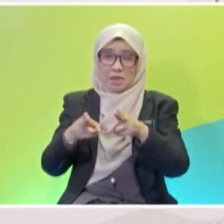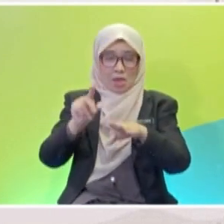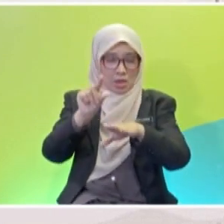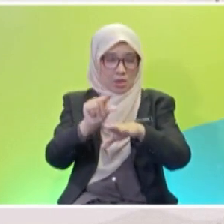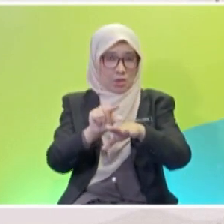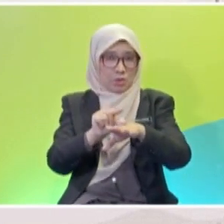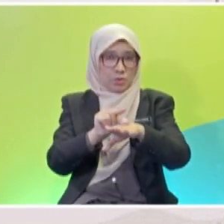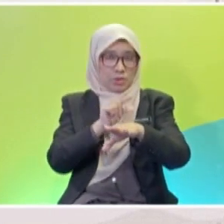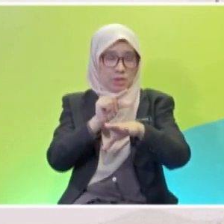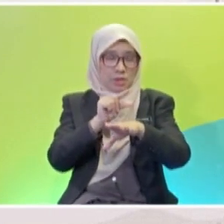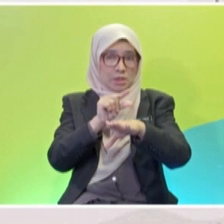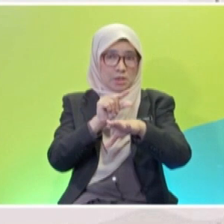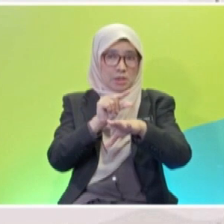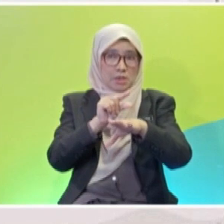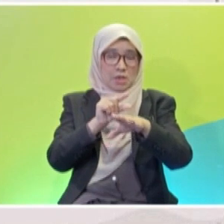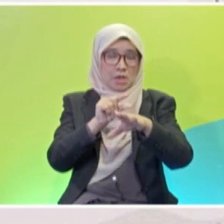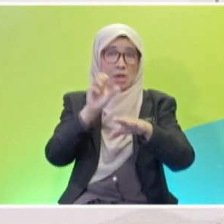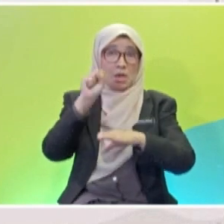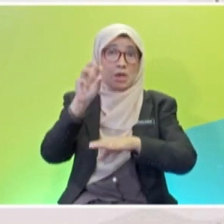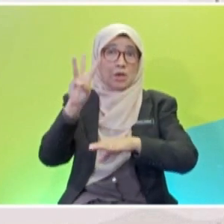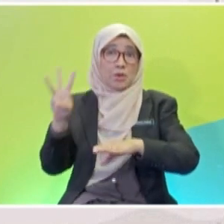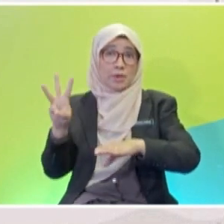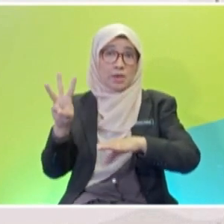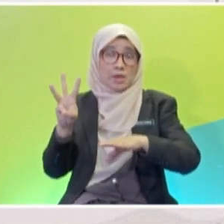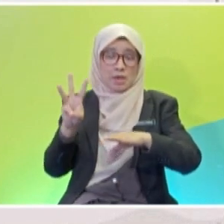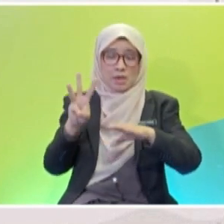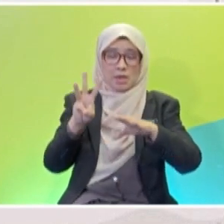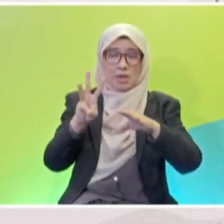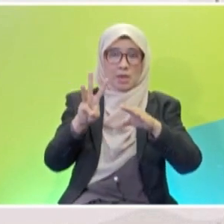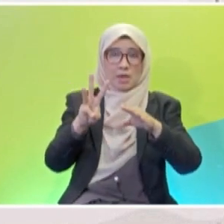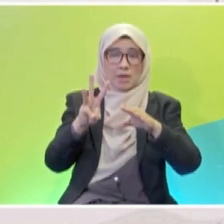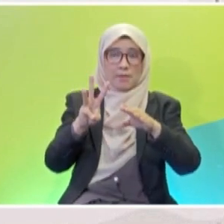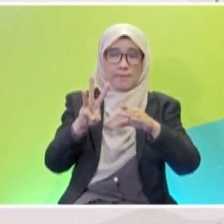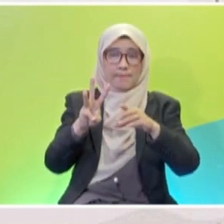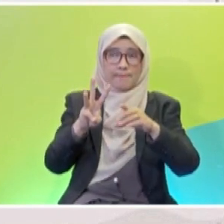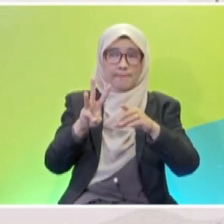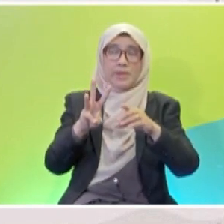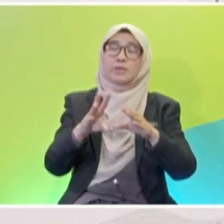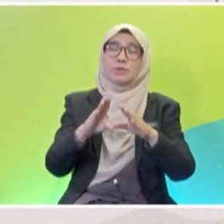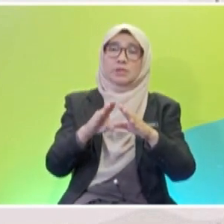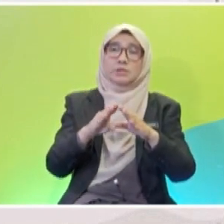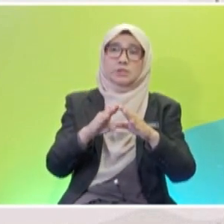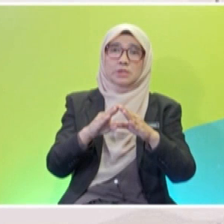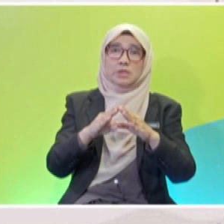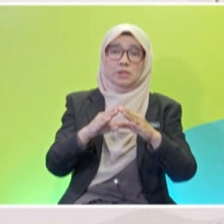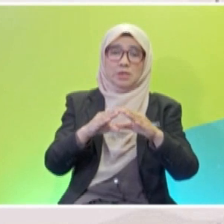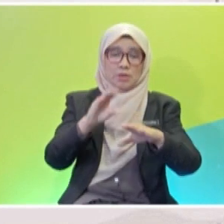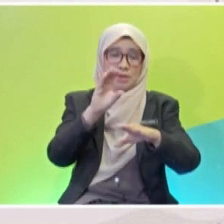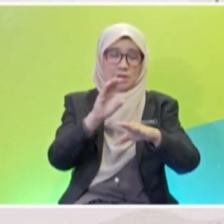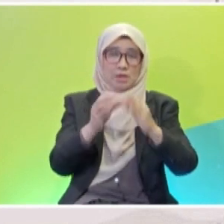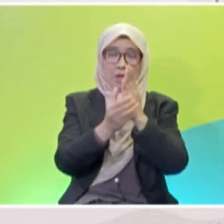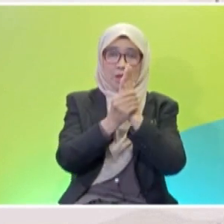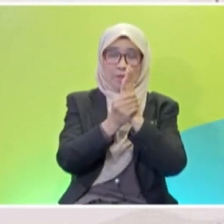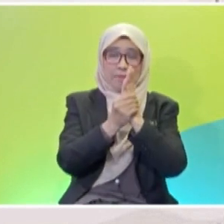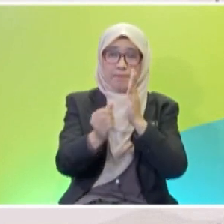computer software like Photoshop is so common that the word Photoshop has even entered dictionaries as a verb. The pressure